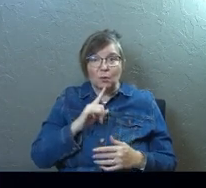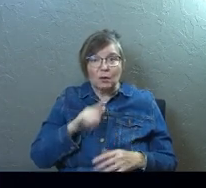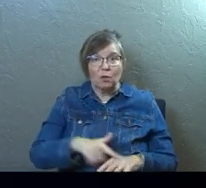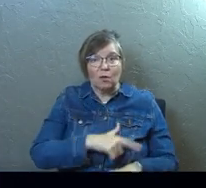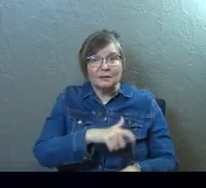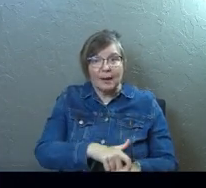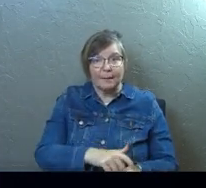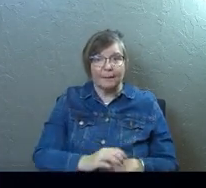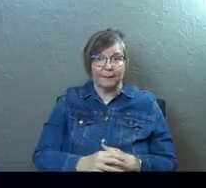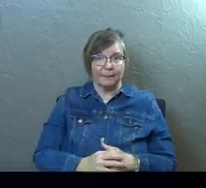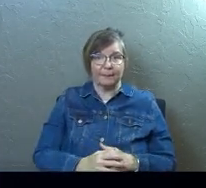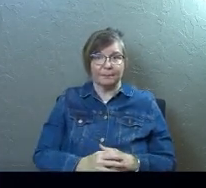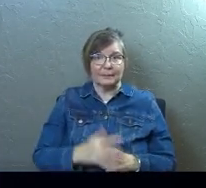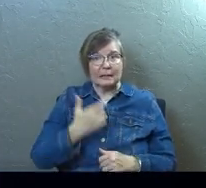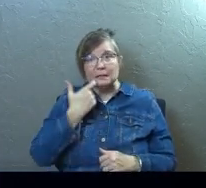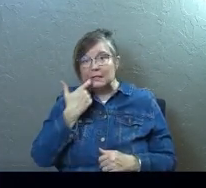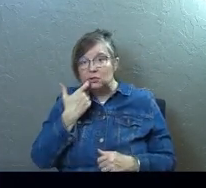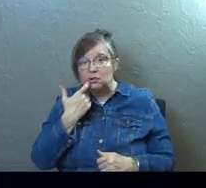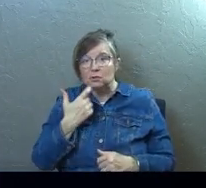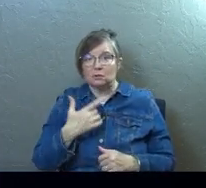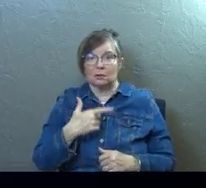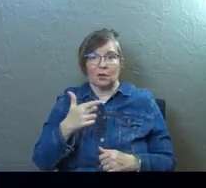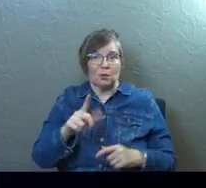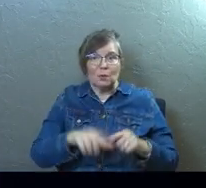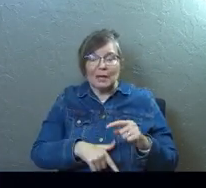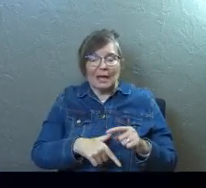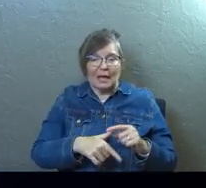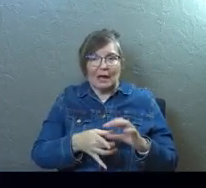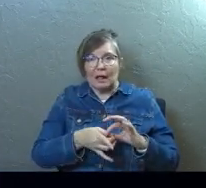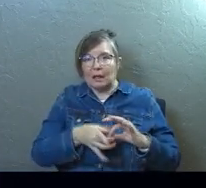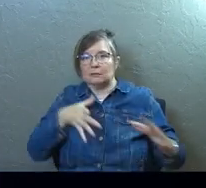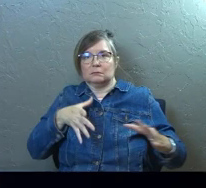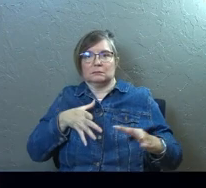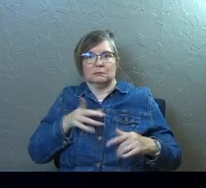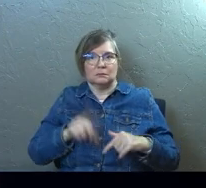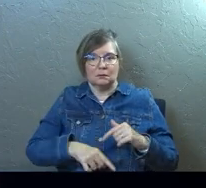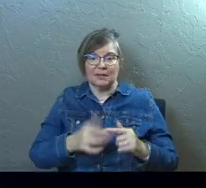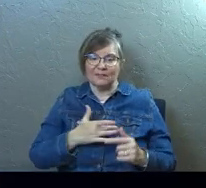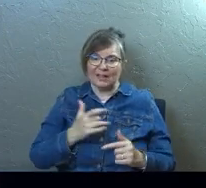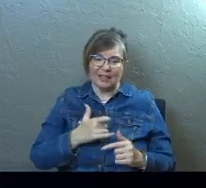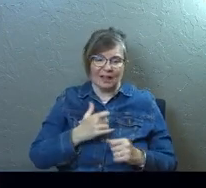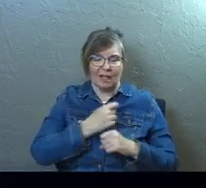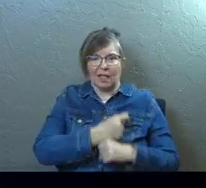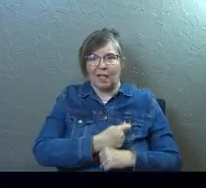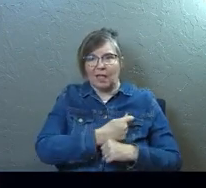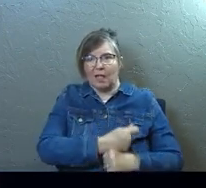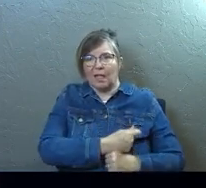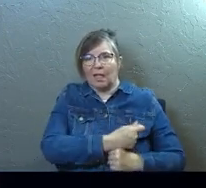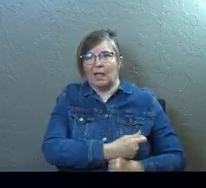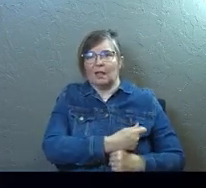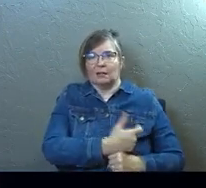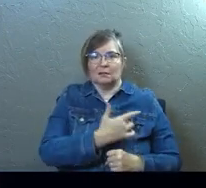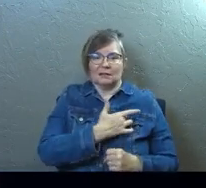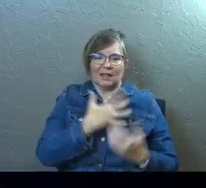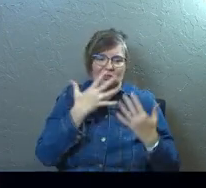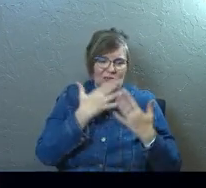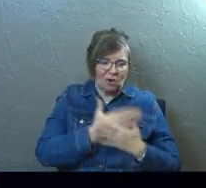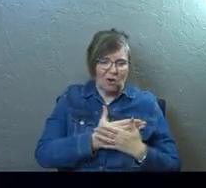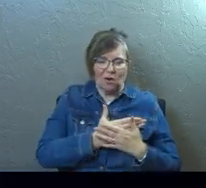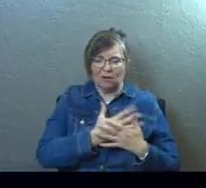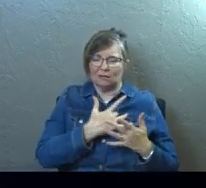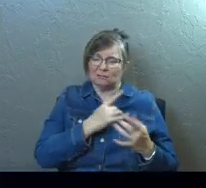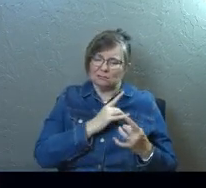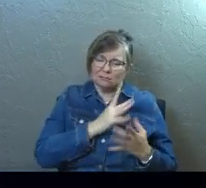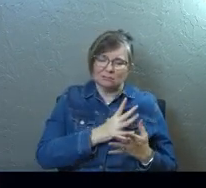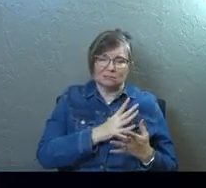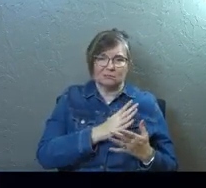really long time. Addiction that you can't shake free from. Feels like it's your valley, the dark night of the